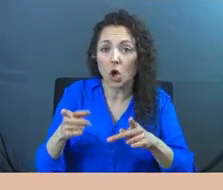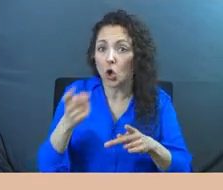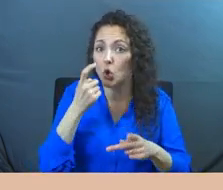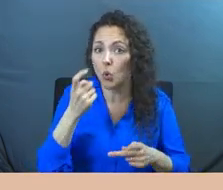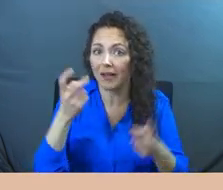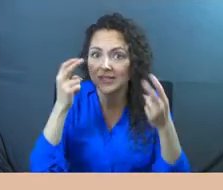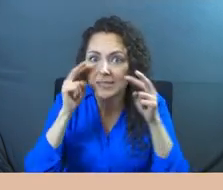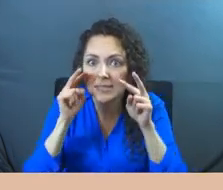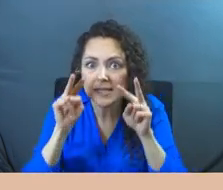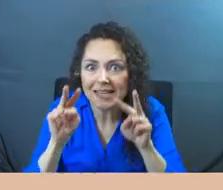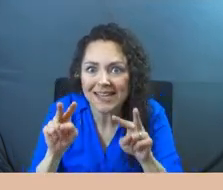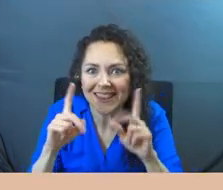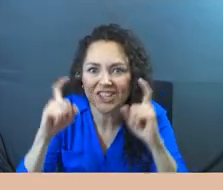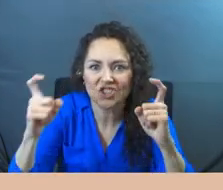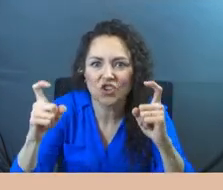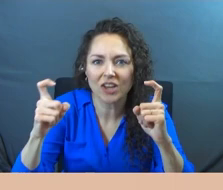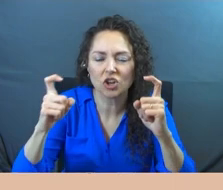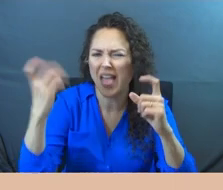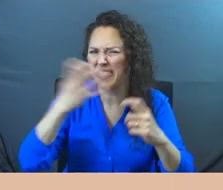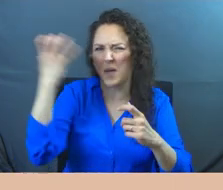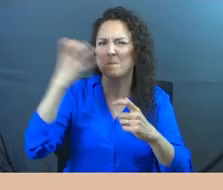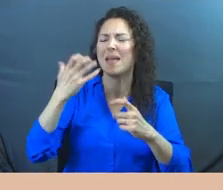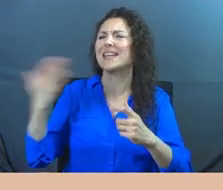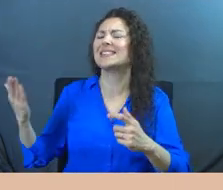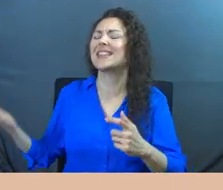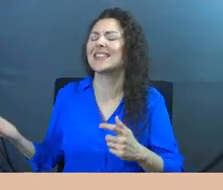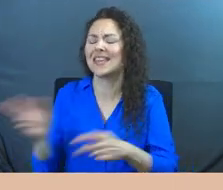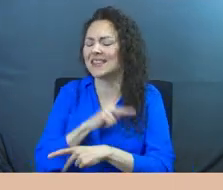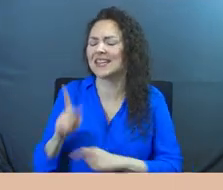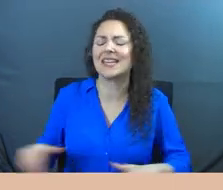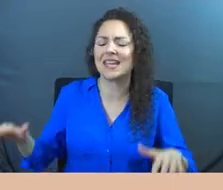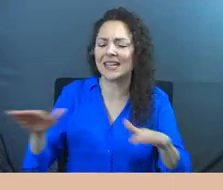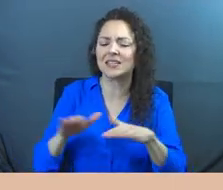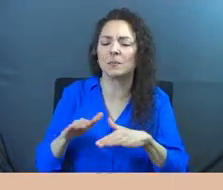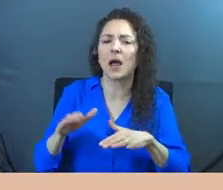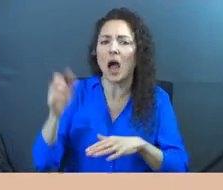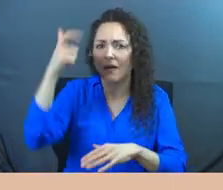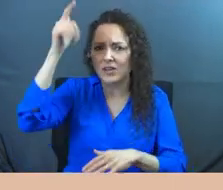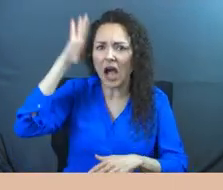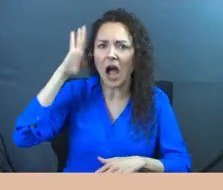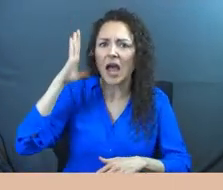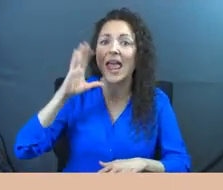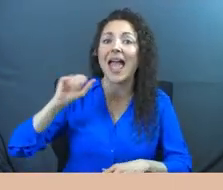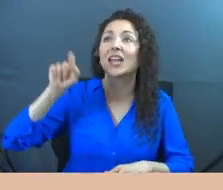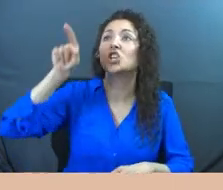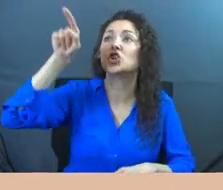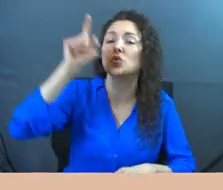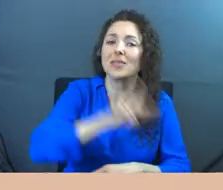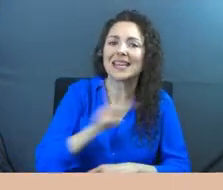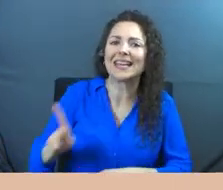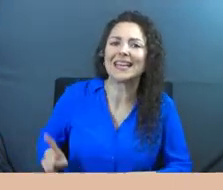seen this treasure, we've seen this amazing thing, the kingdom of God and the king that comes with it.